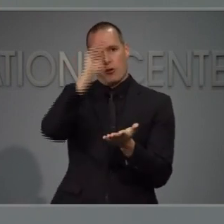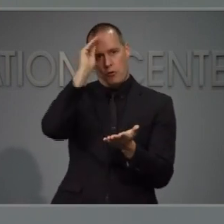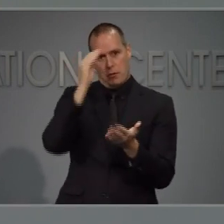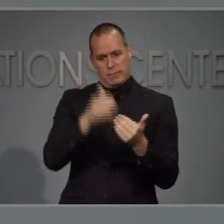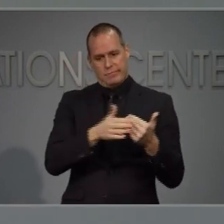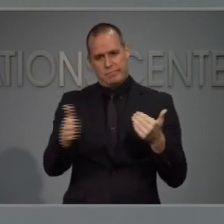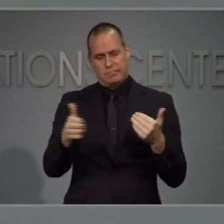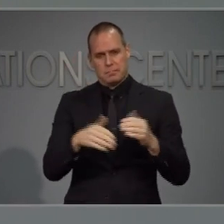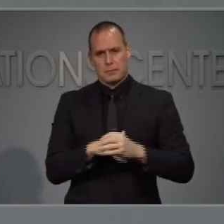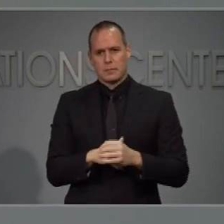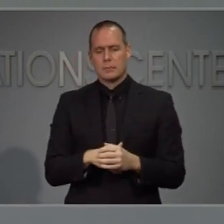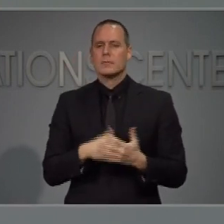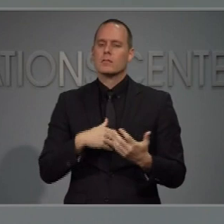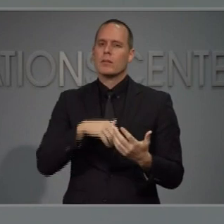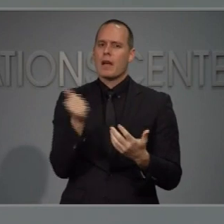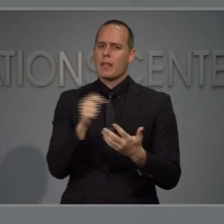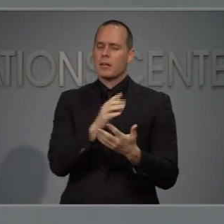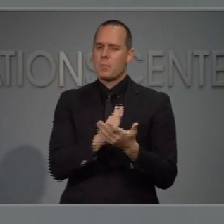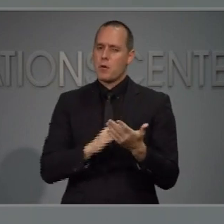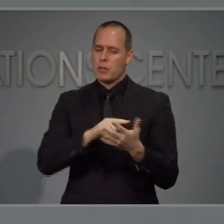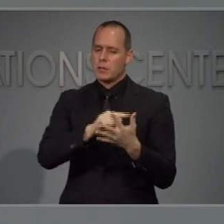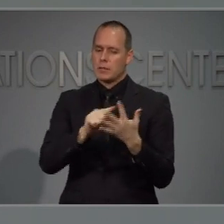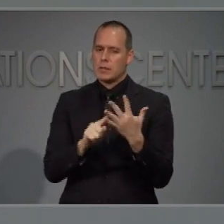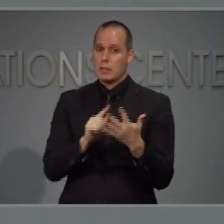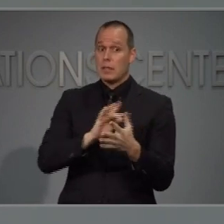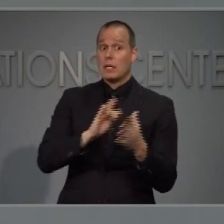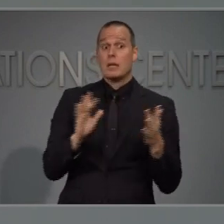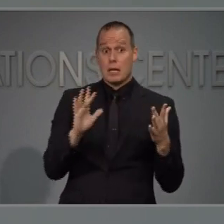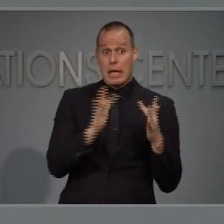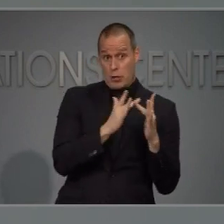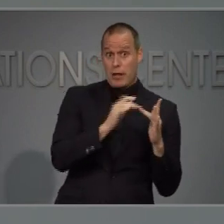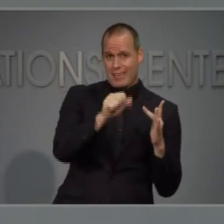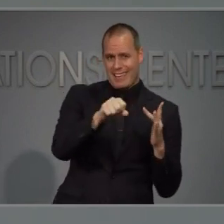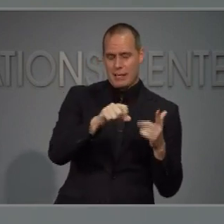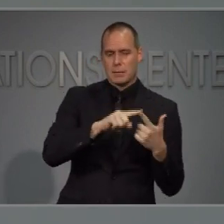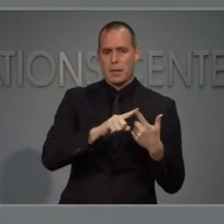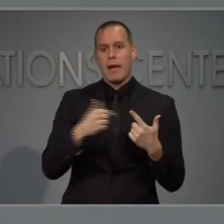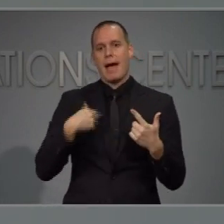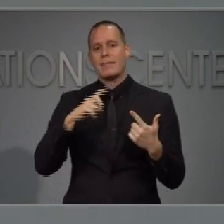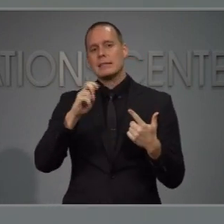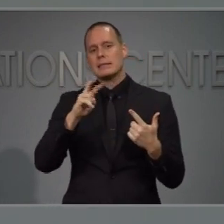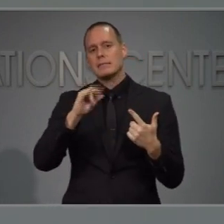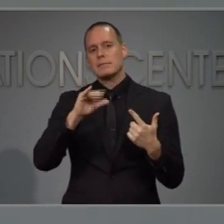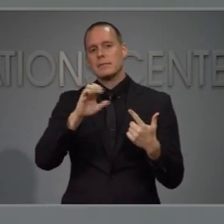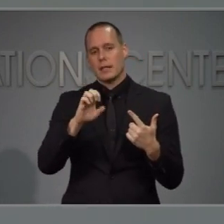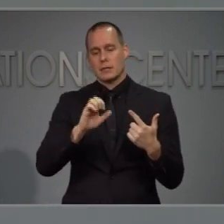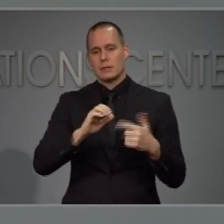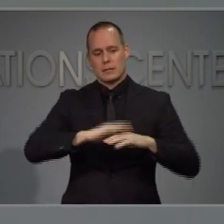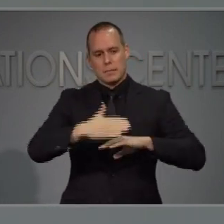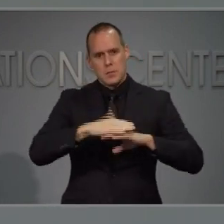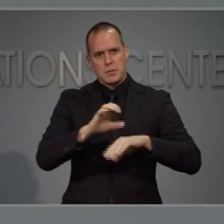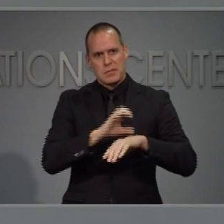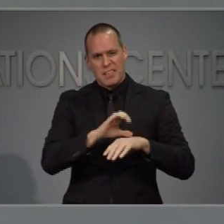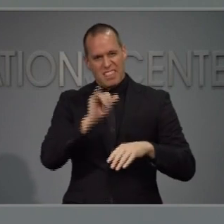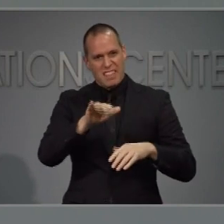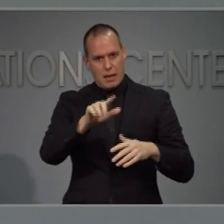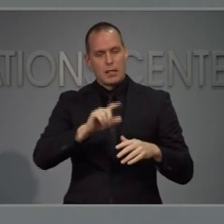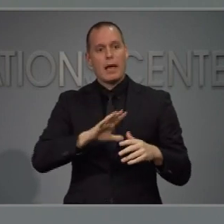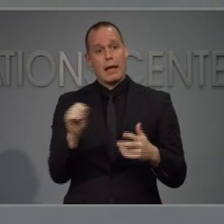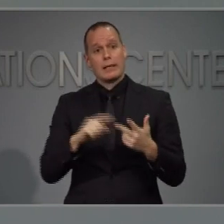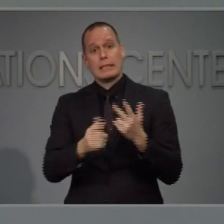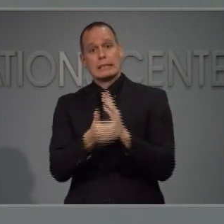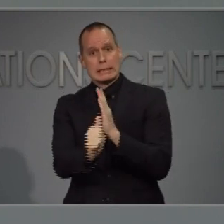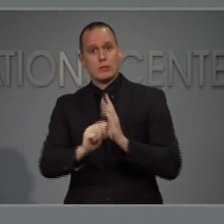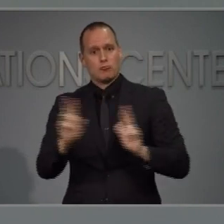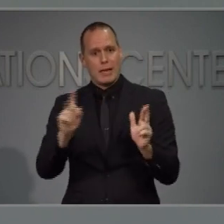parts. There's the connectivity to the internet, there's having the device, and then there's having the skill to use the resources. But